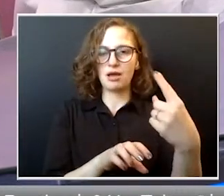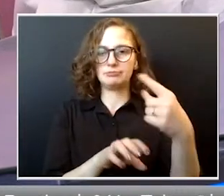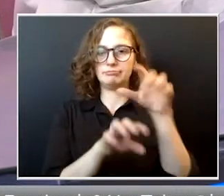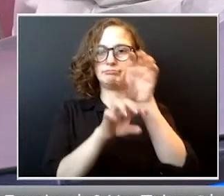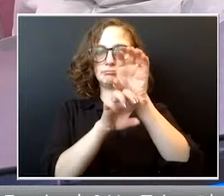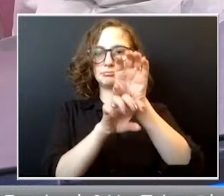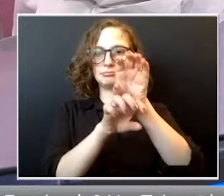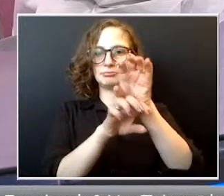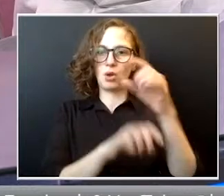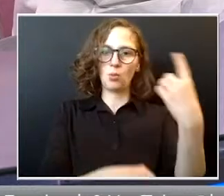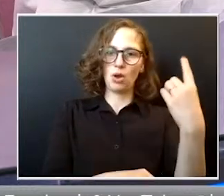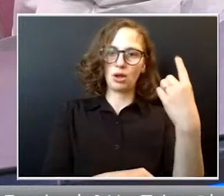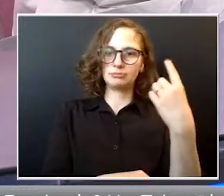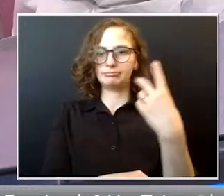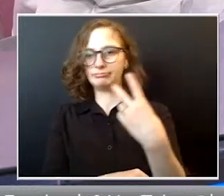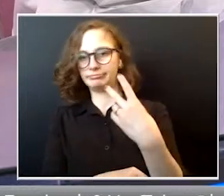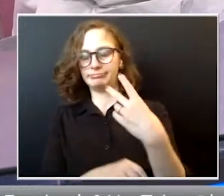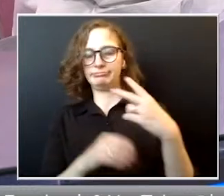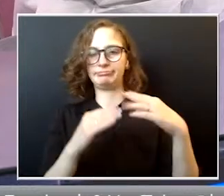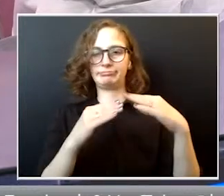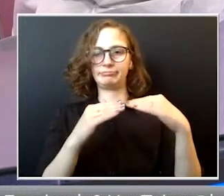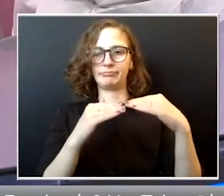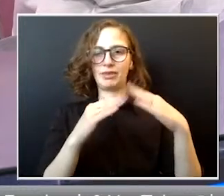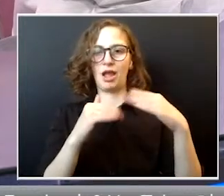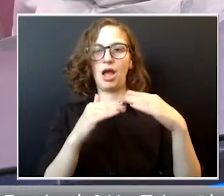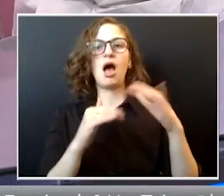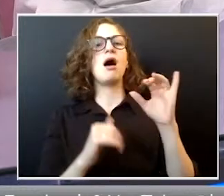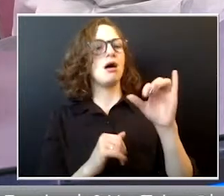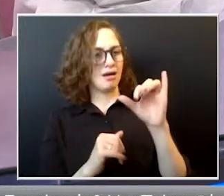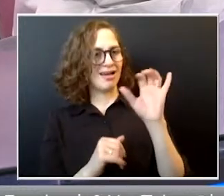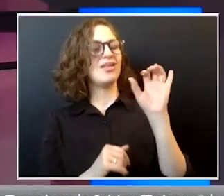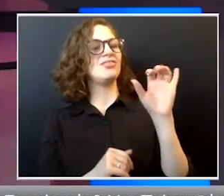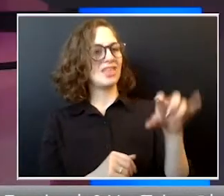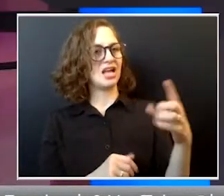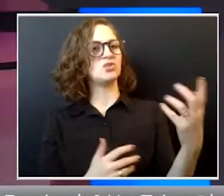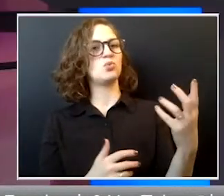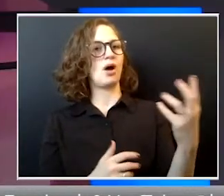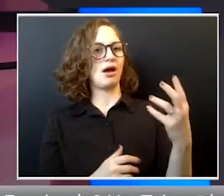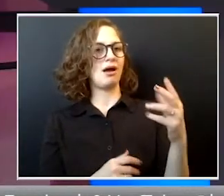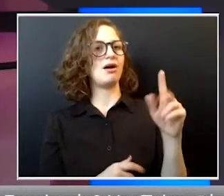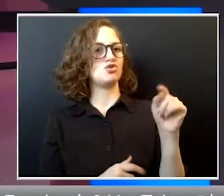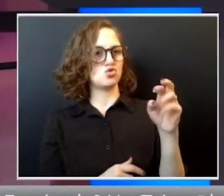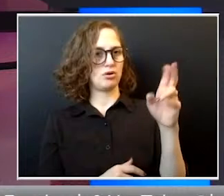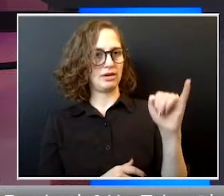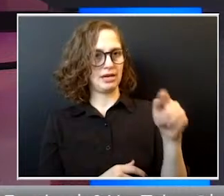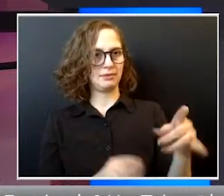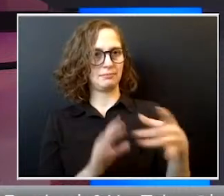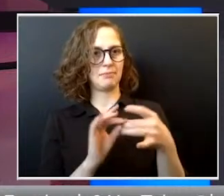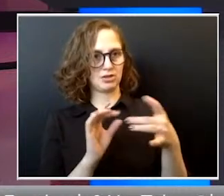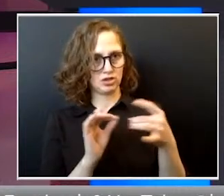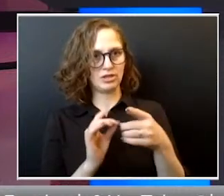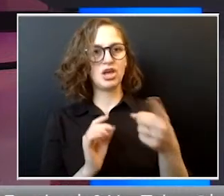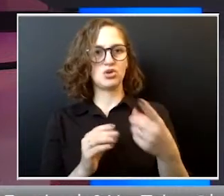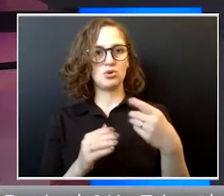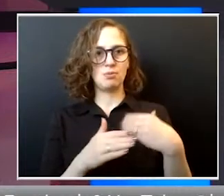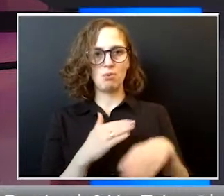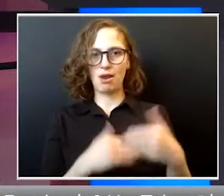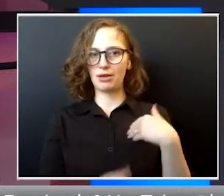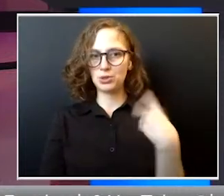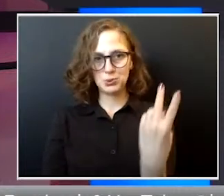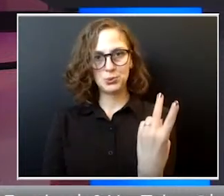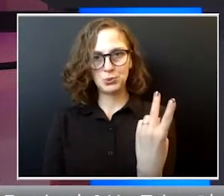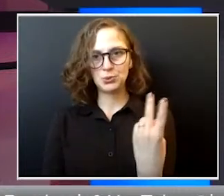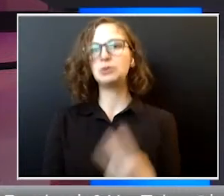in the story ahead of this, is that you were just born with 2. And we have another image I want to put up